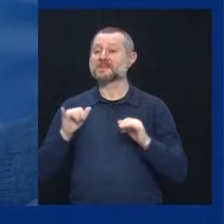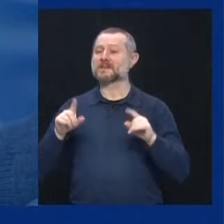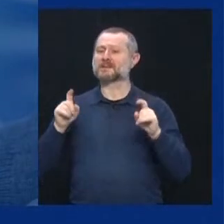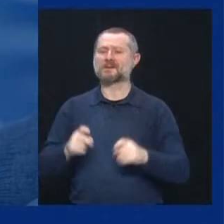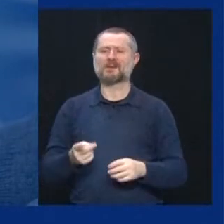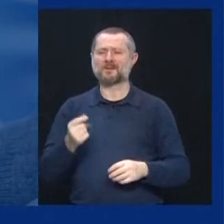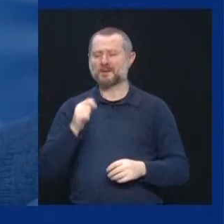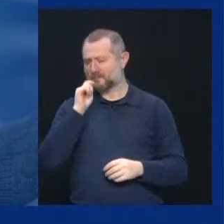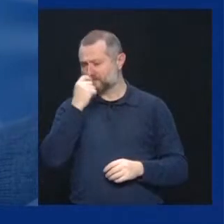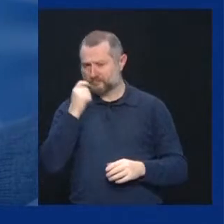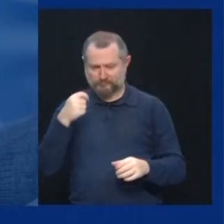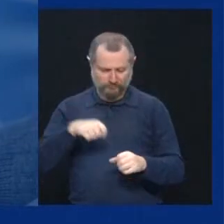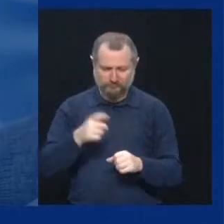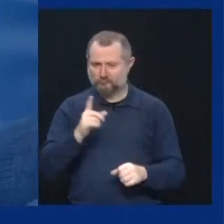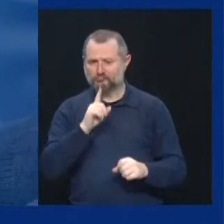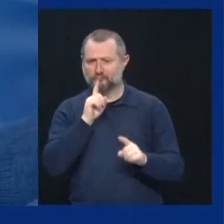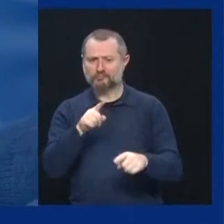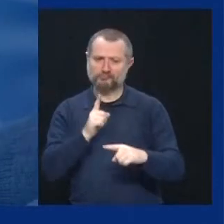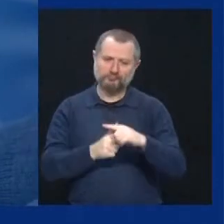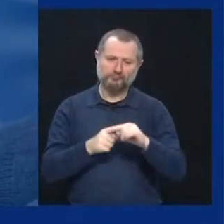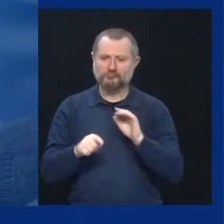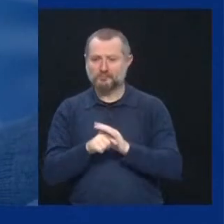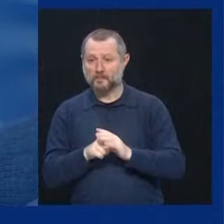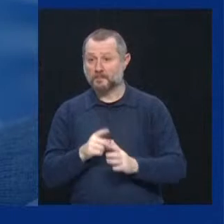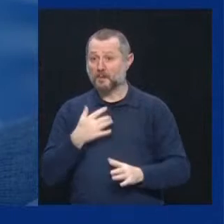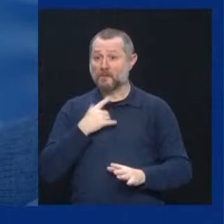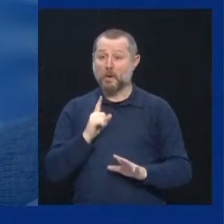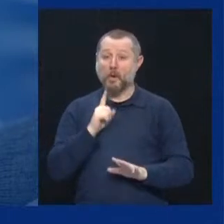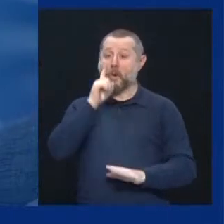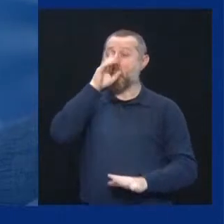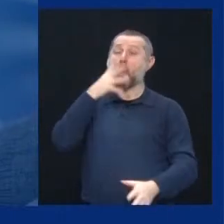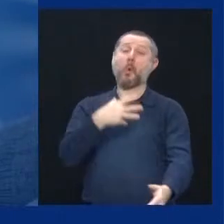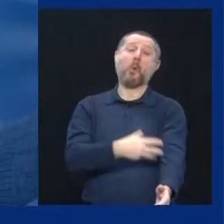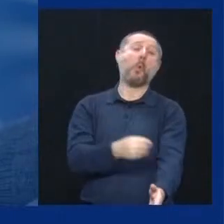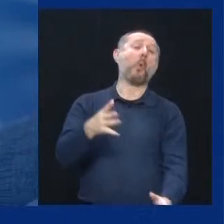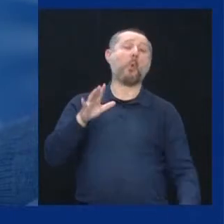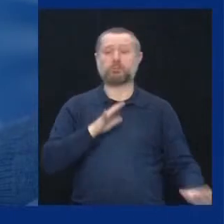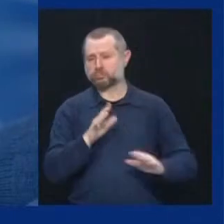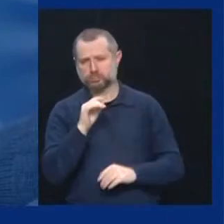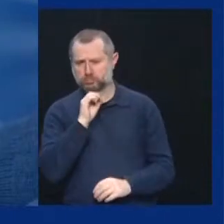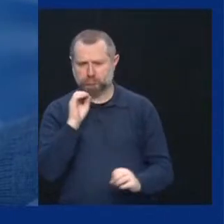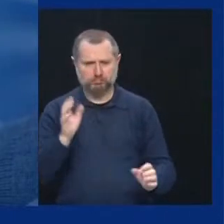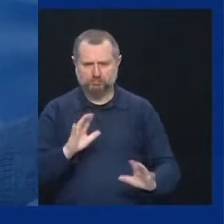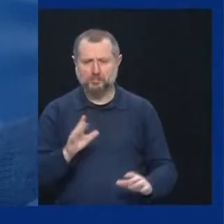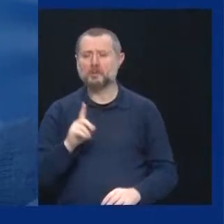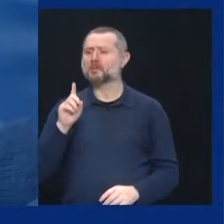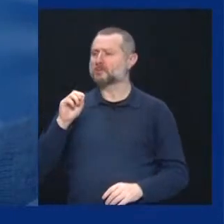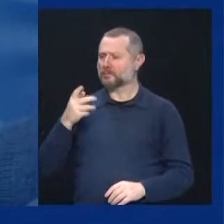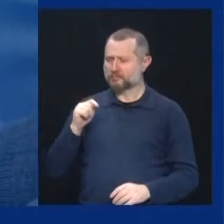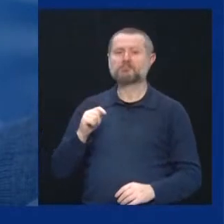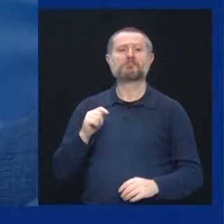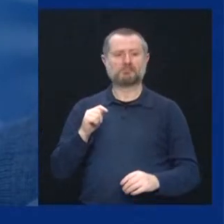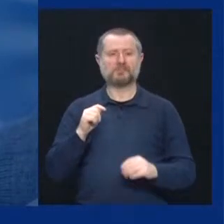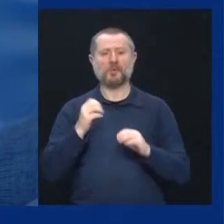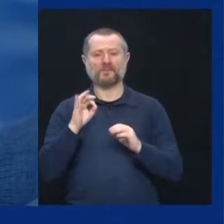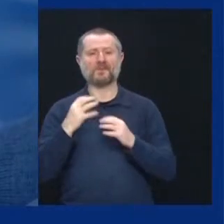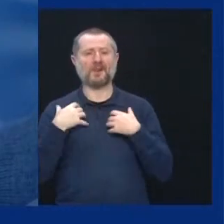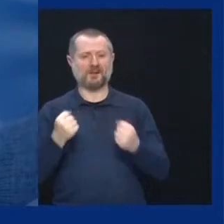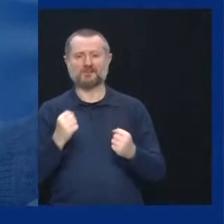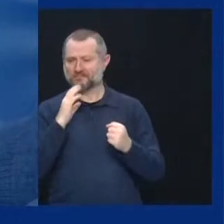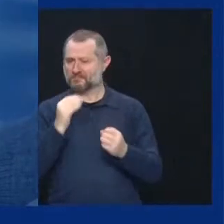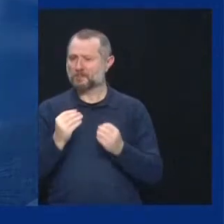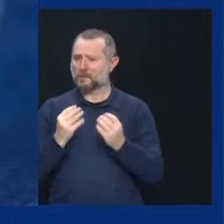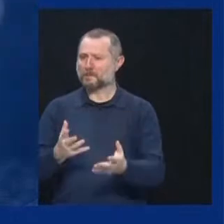quick. It's not intrusive, and that's a DOH recommendation, and they'll provide the